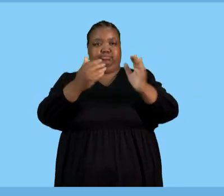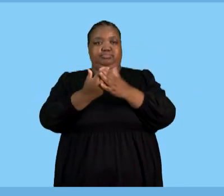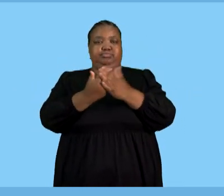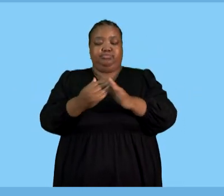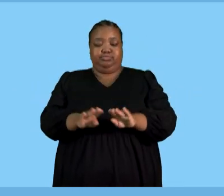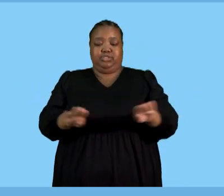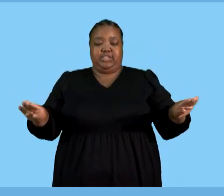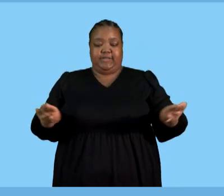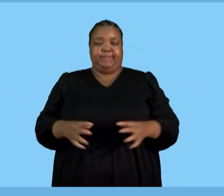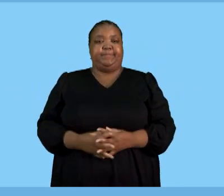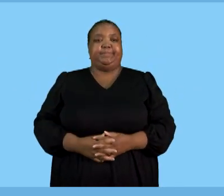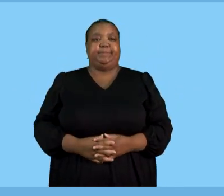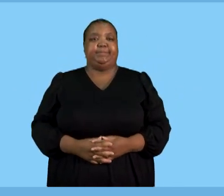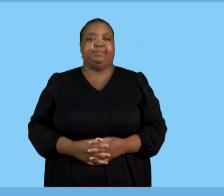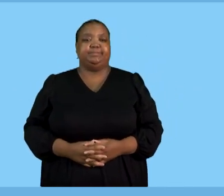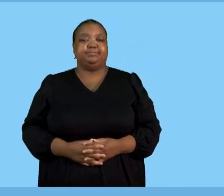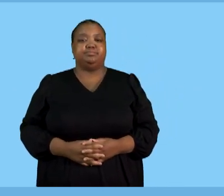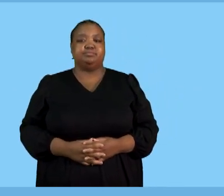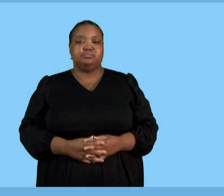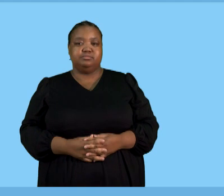surface, this is our